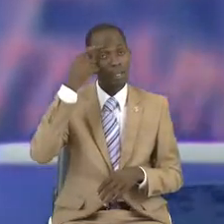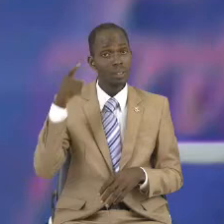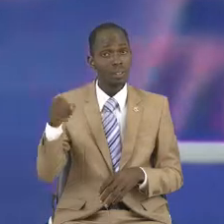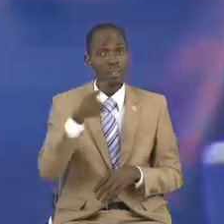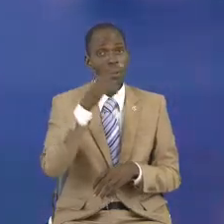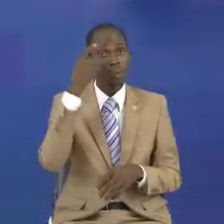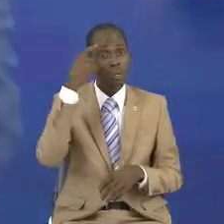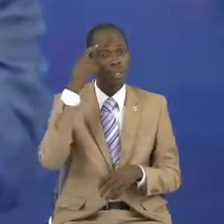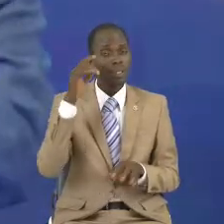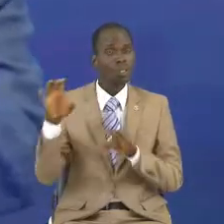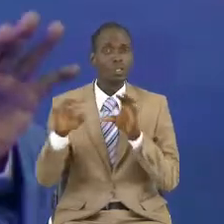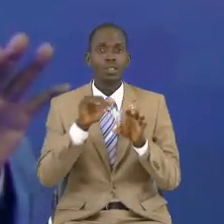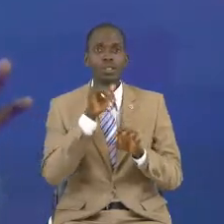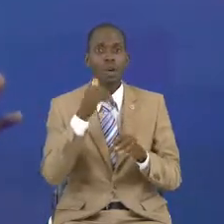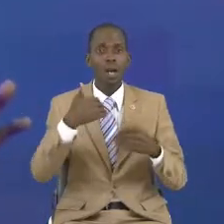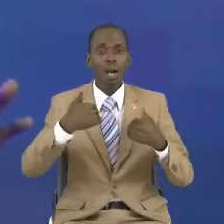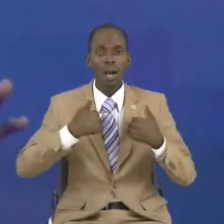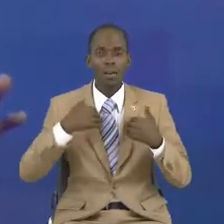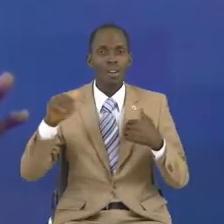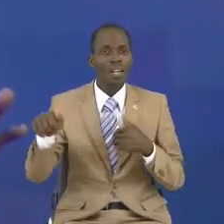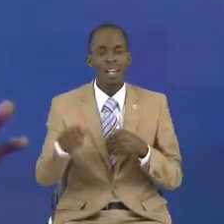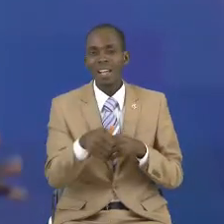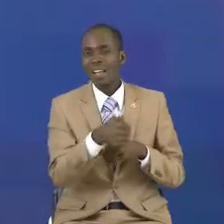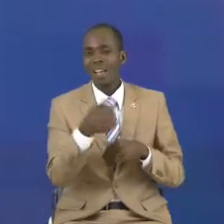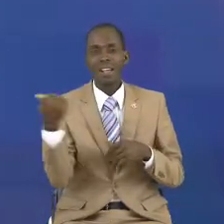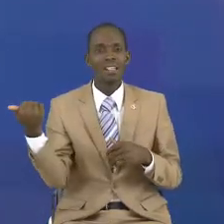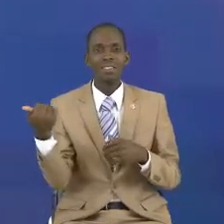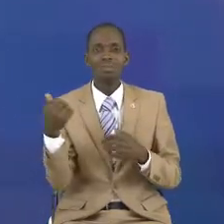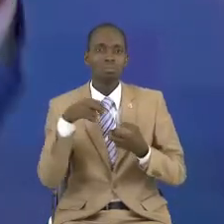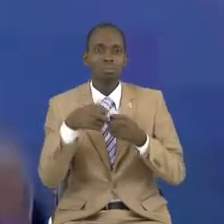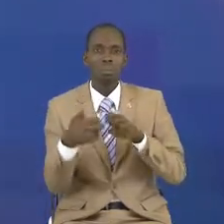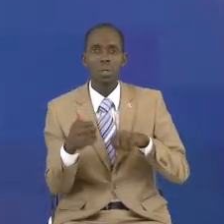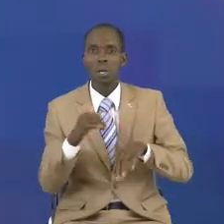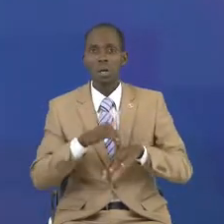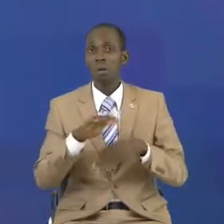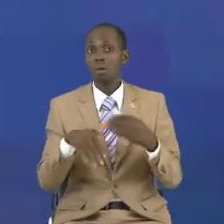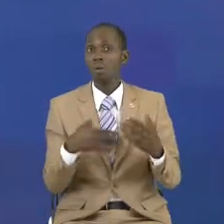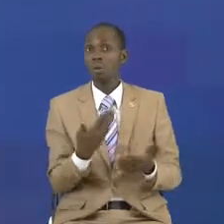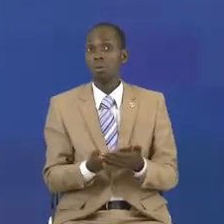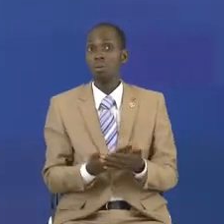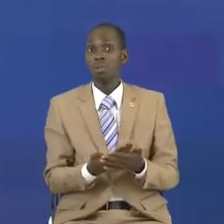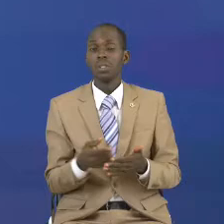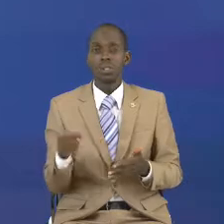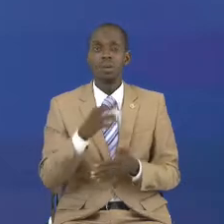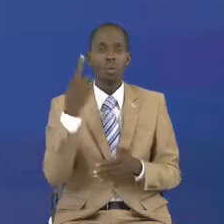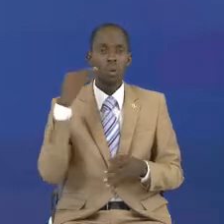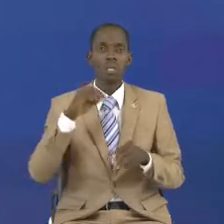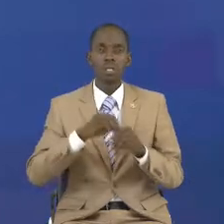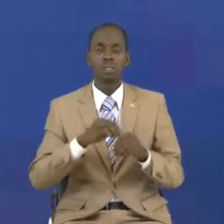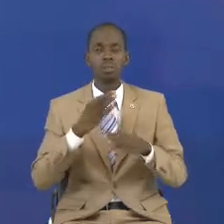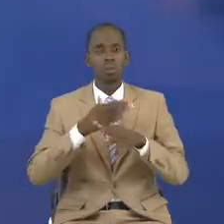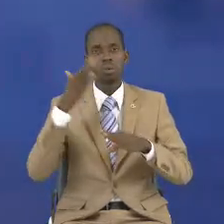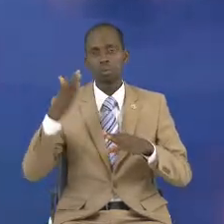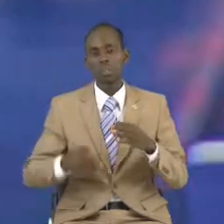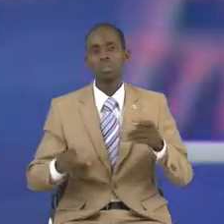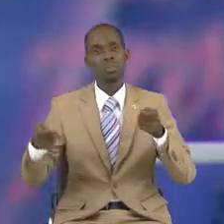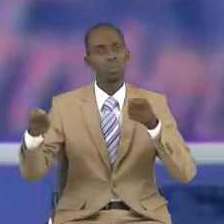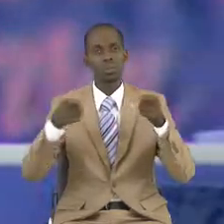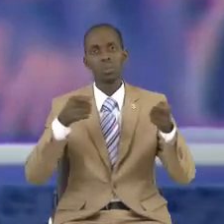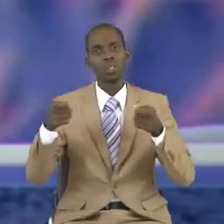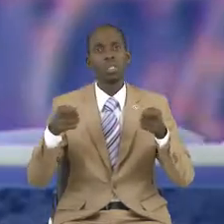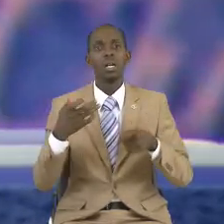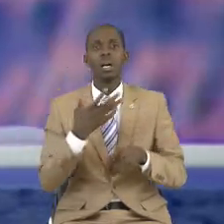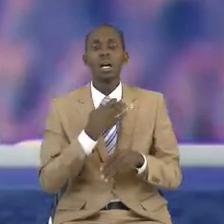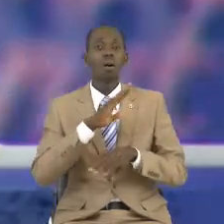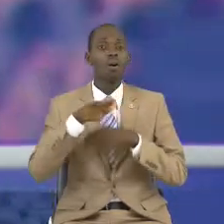not have any deficiency at all they were dominion complete dominion and all the